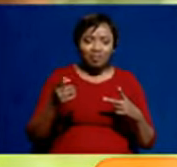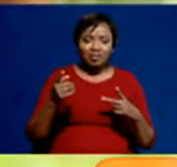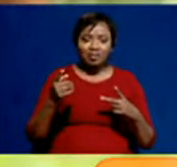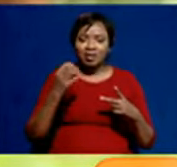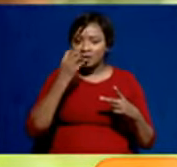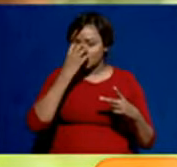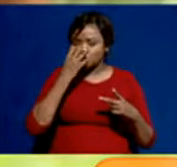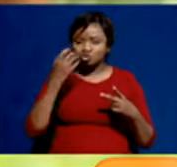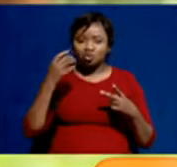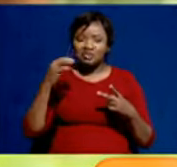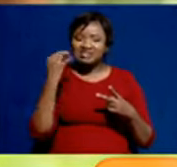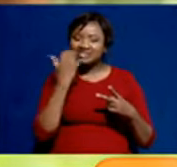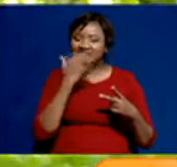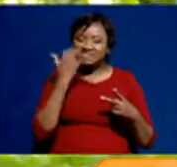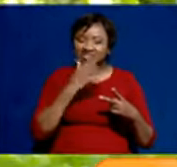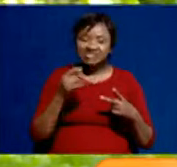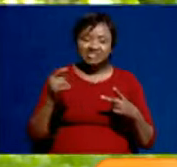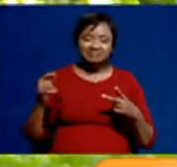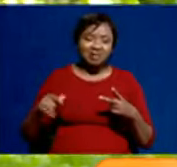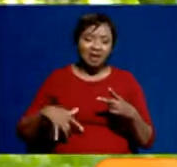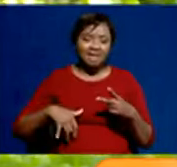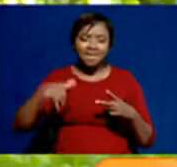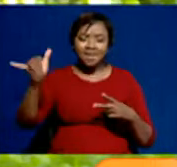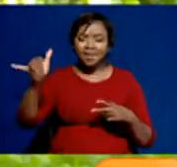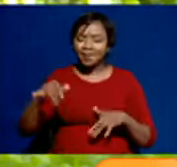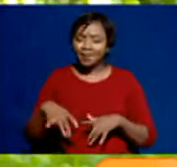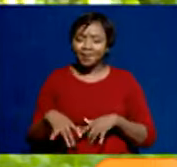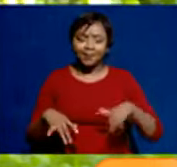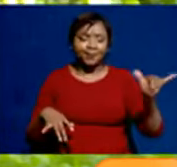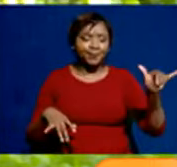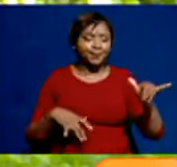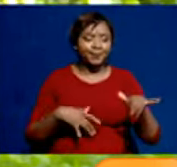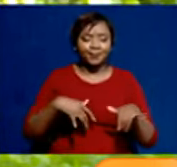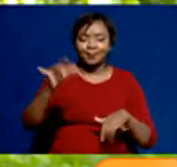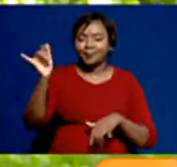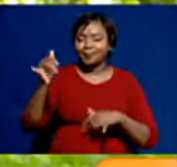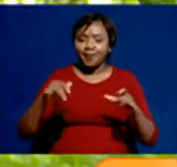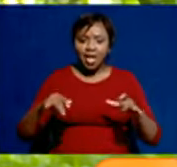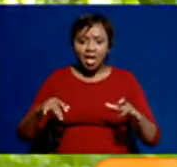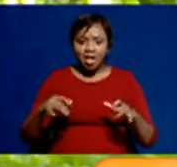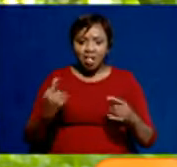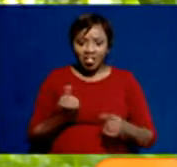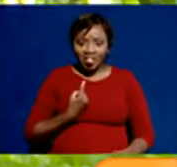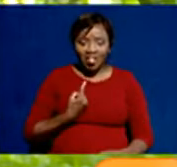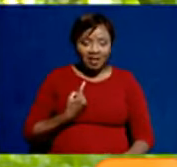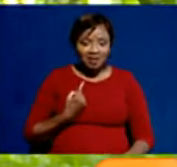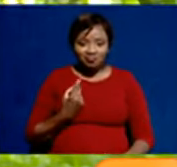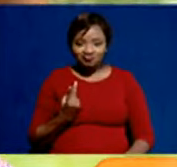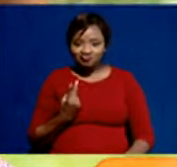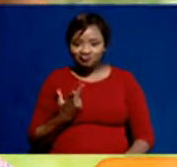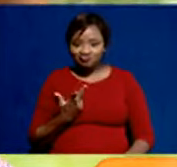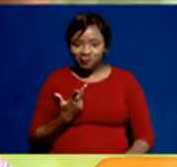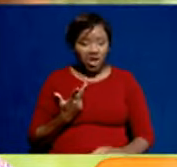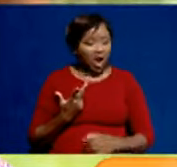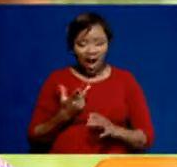Ruto's deputy, Gachagua. They all are making trips with large delegations, we've seen.